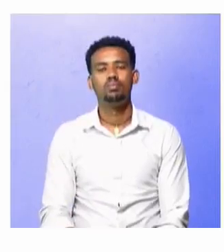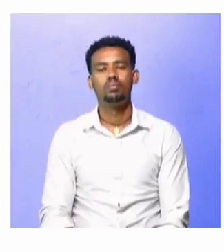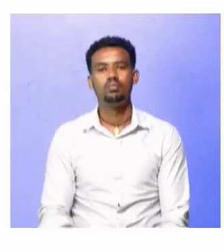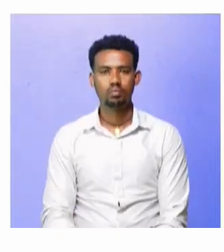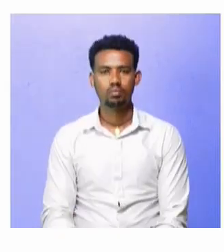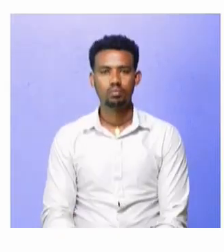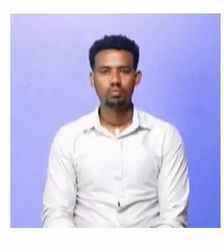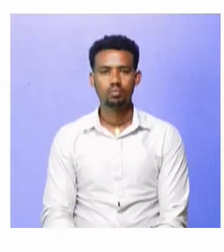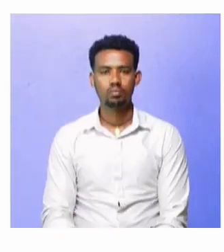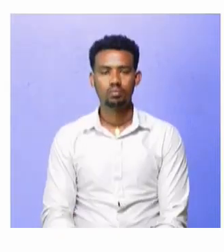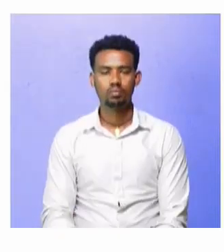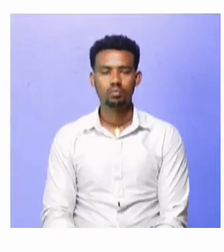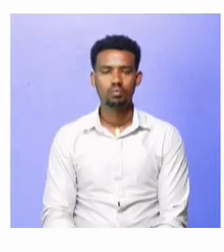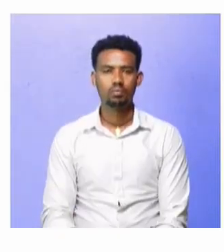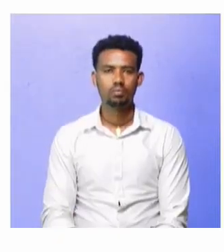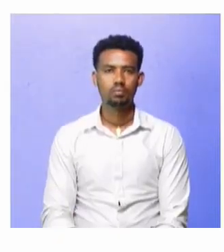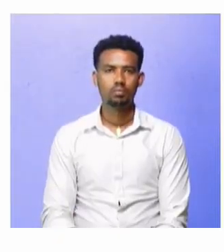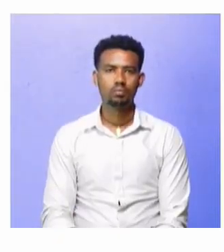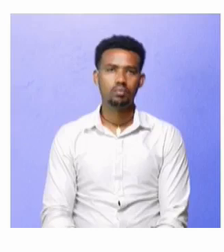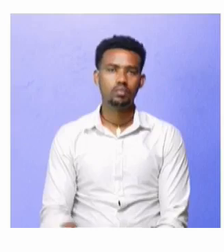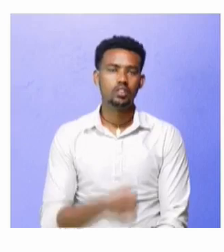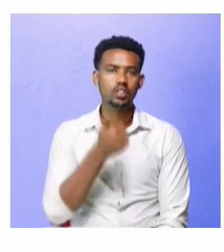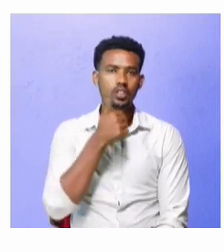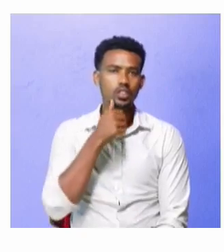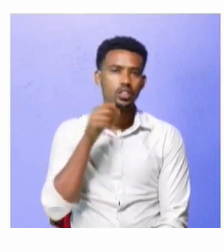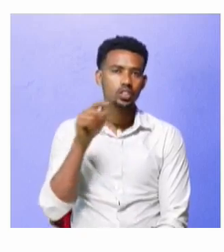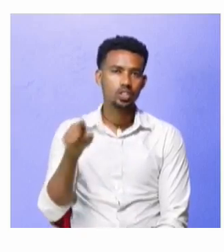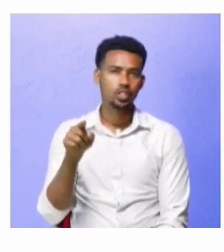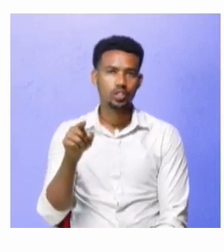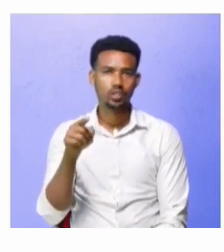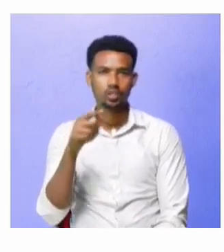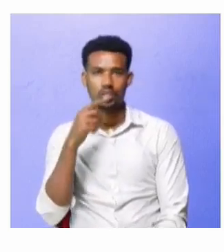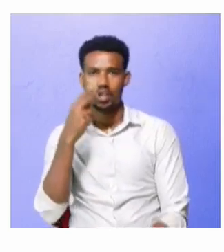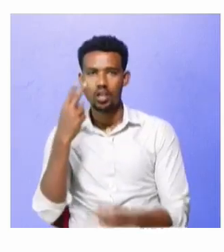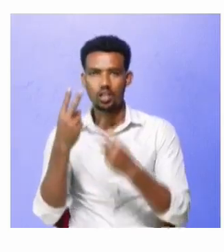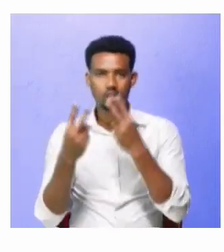Number 4, she traveled